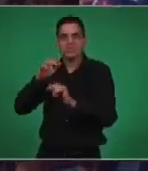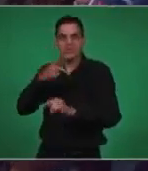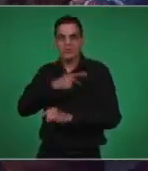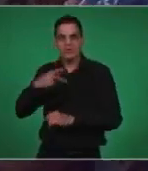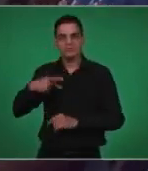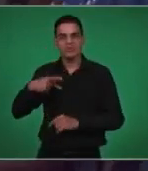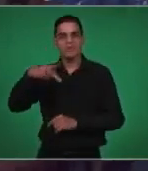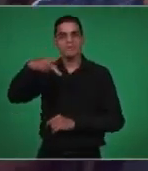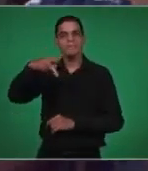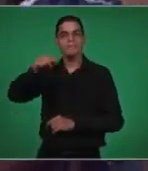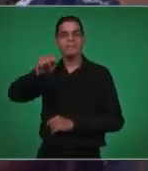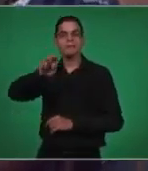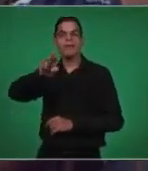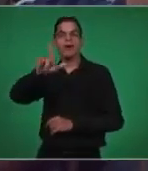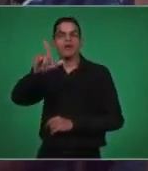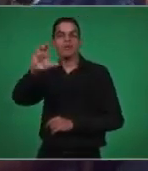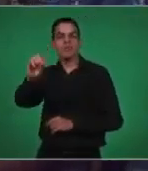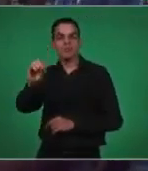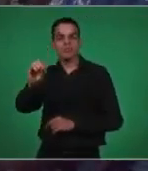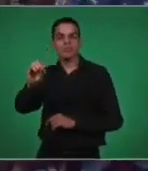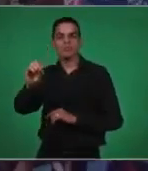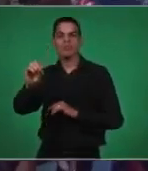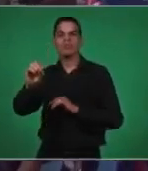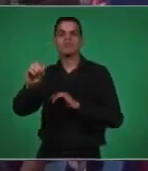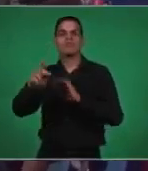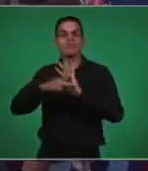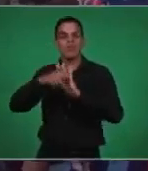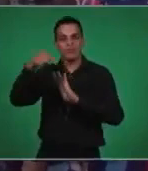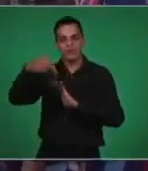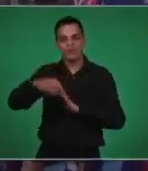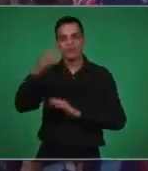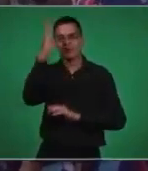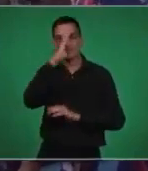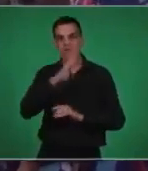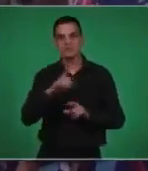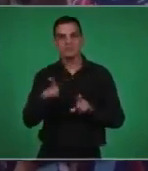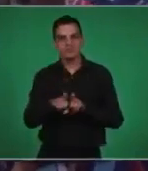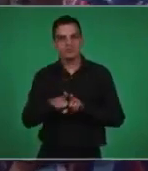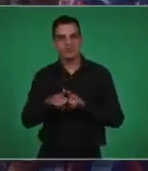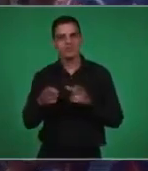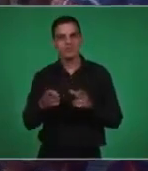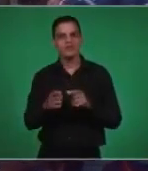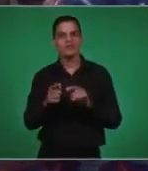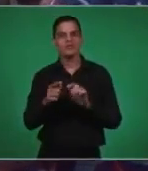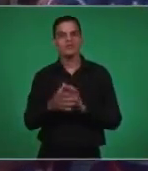Futuro. Paulo Futuro is here from Brazil. His family,